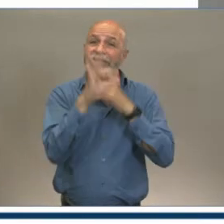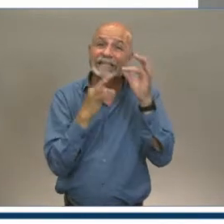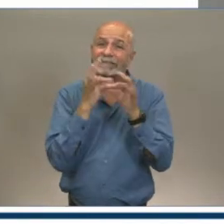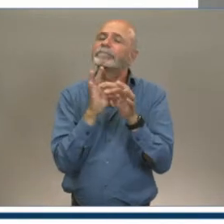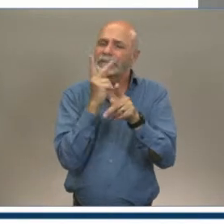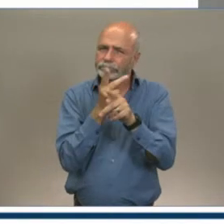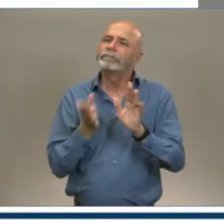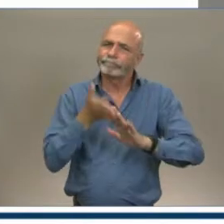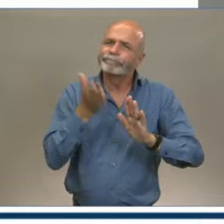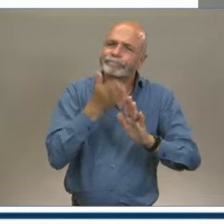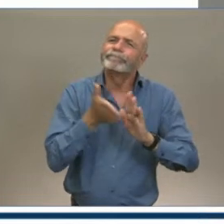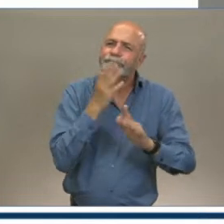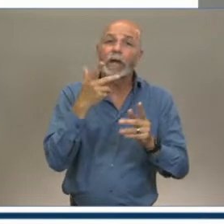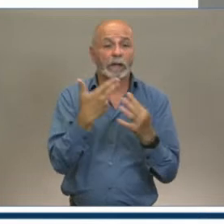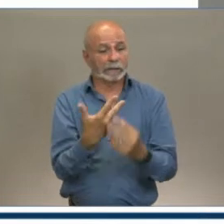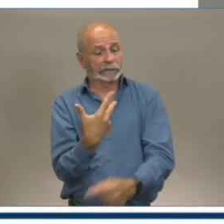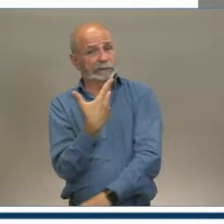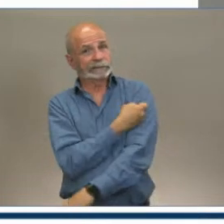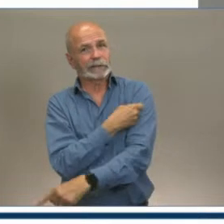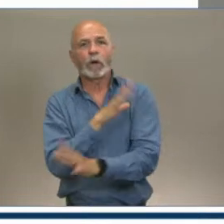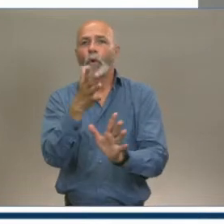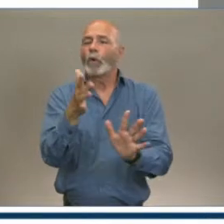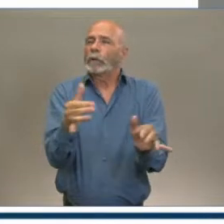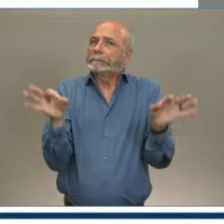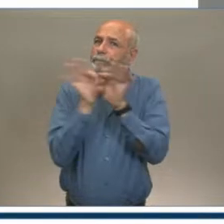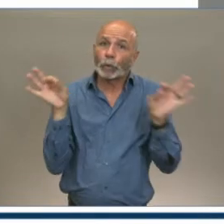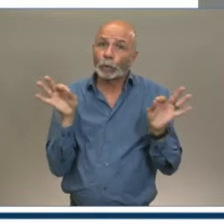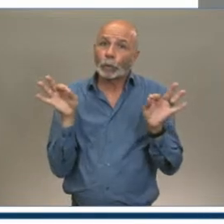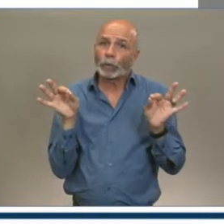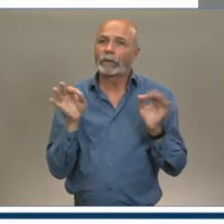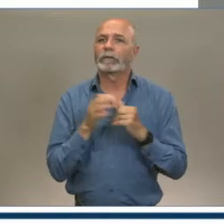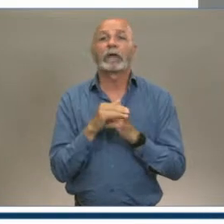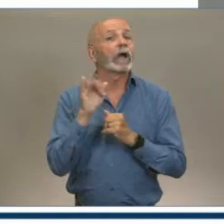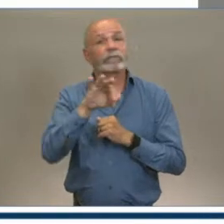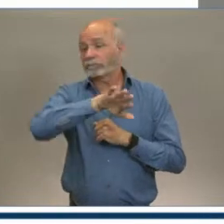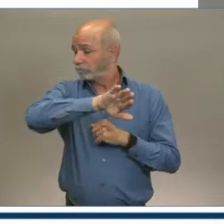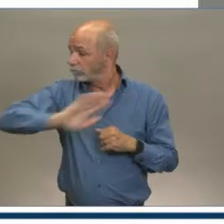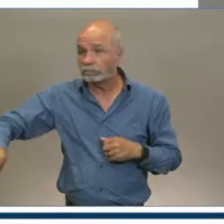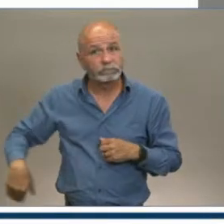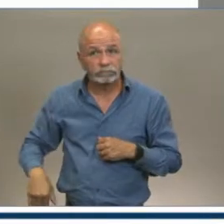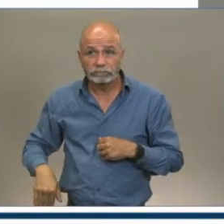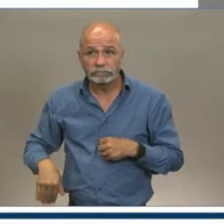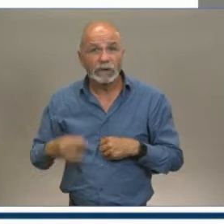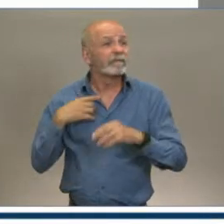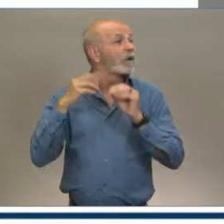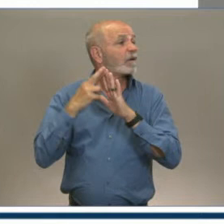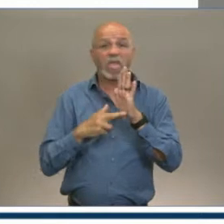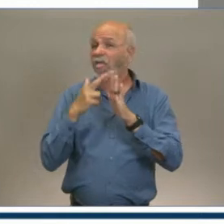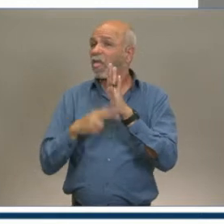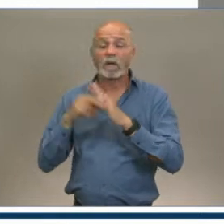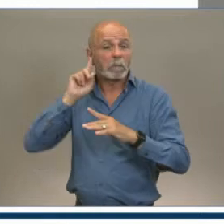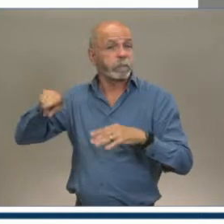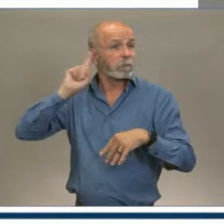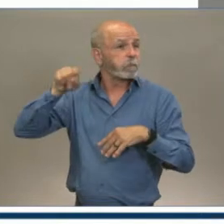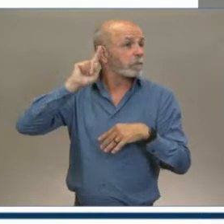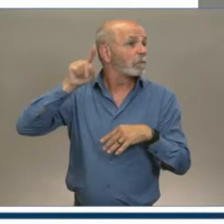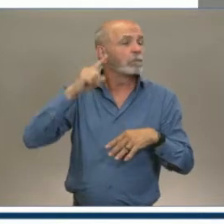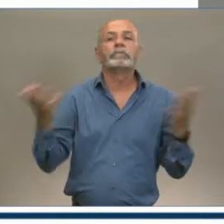important for everyone to get vaccinated. Without good uptake, public health measures and restrictions cannot be safely lifted.